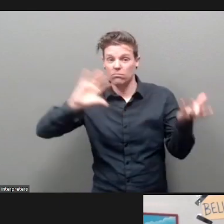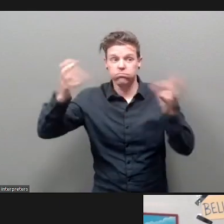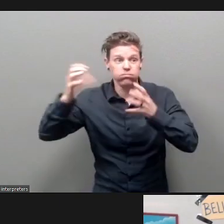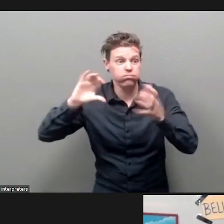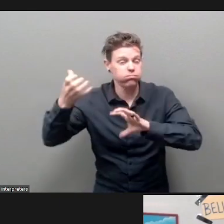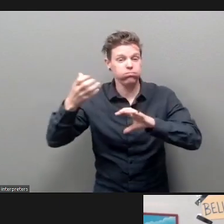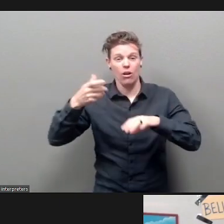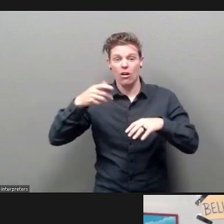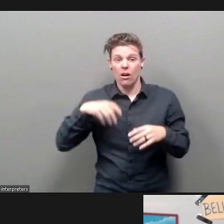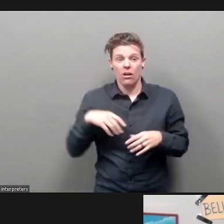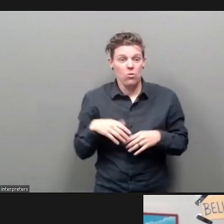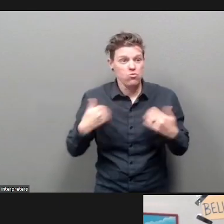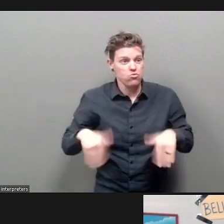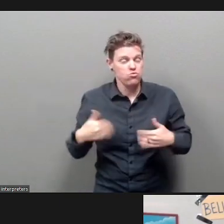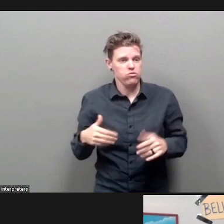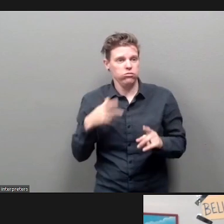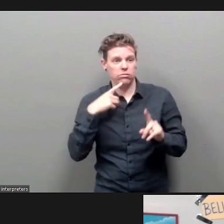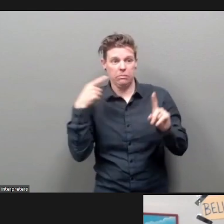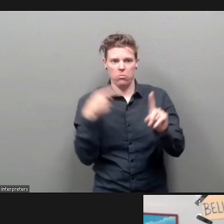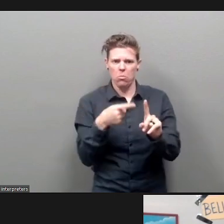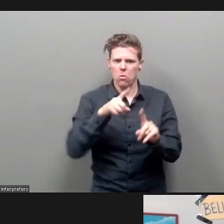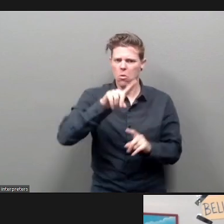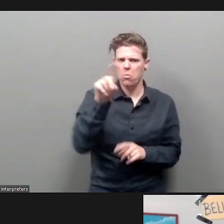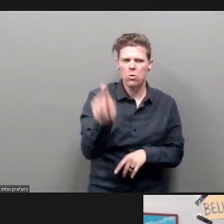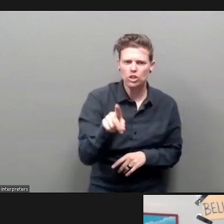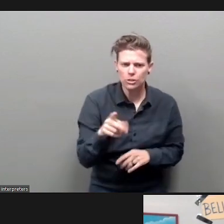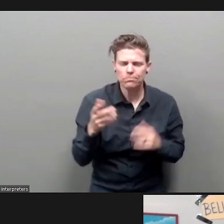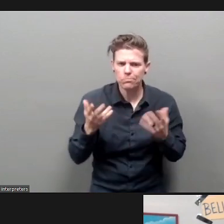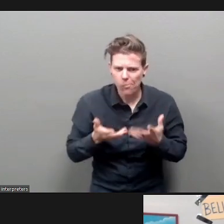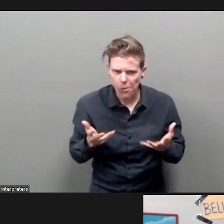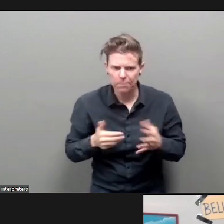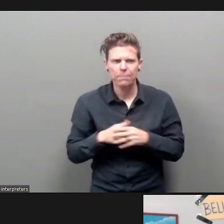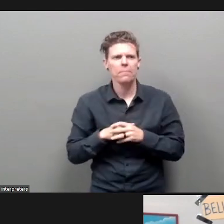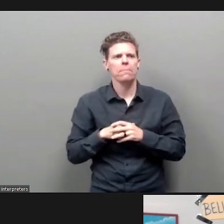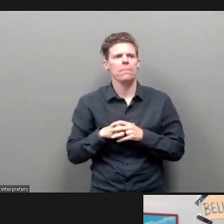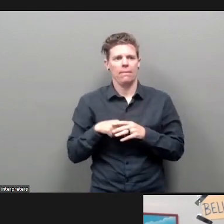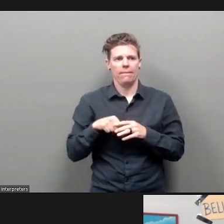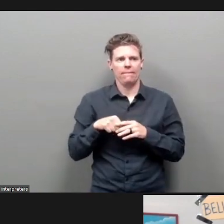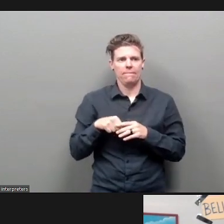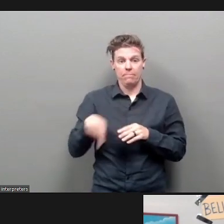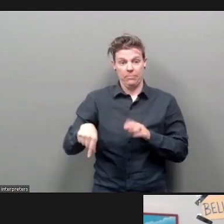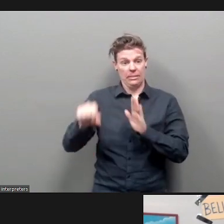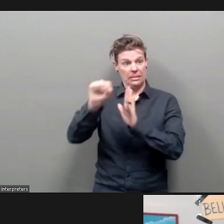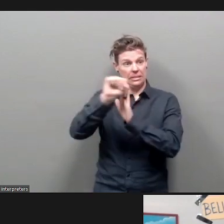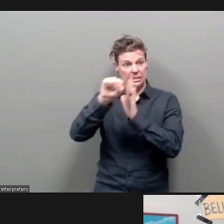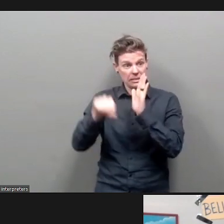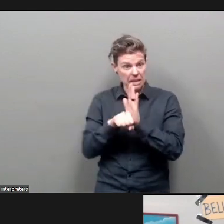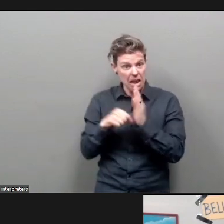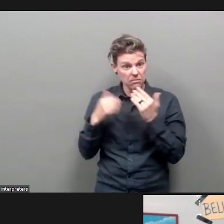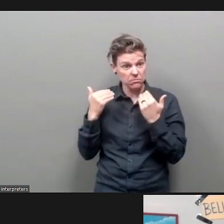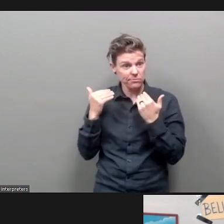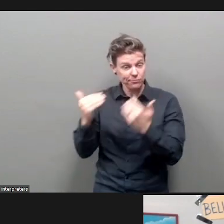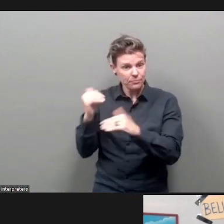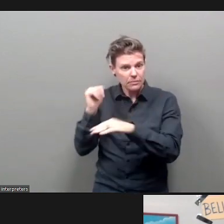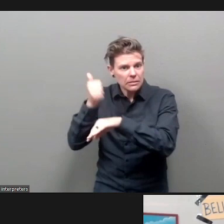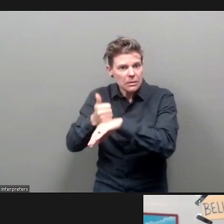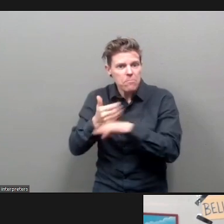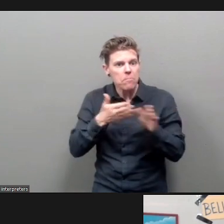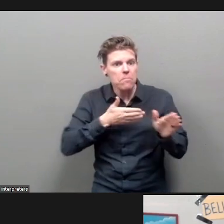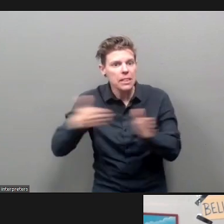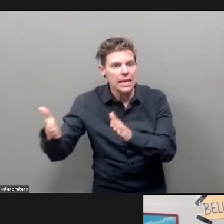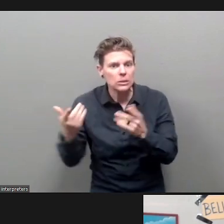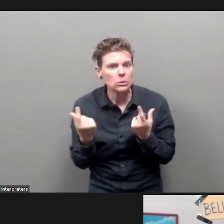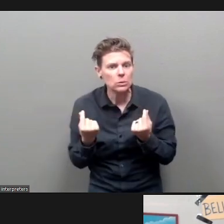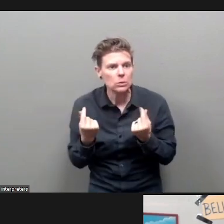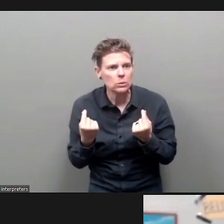these questions is what is the state thinking and doing about the fact that we face a staffing crisis in our hospitals